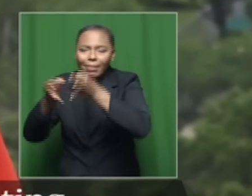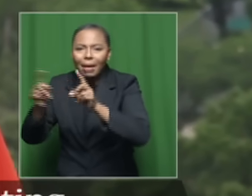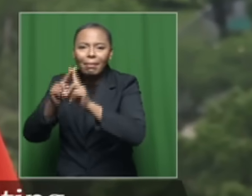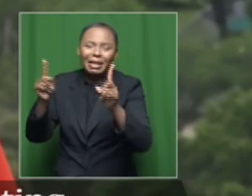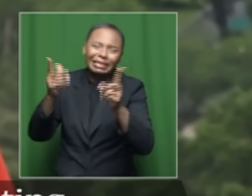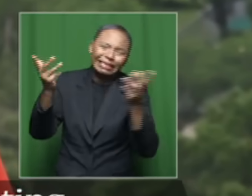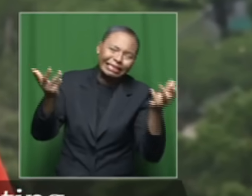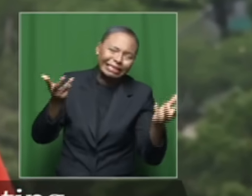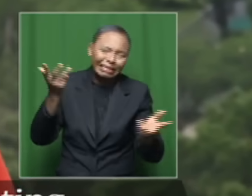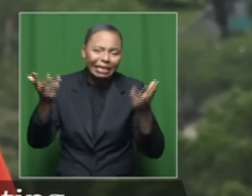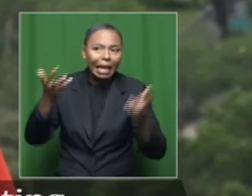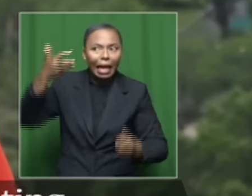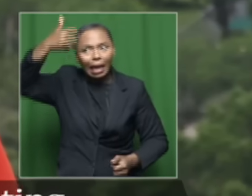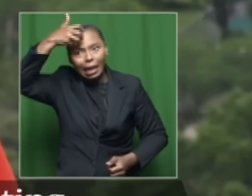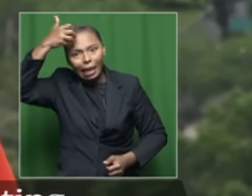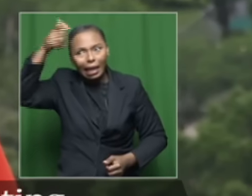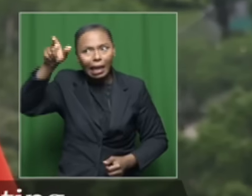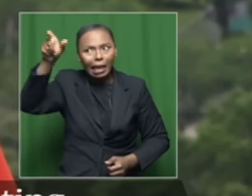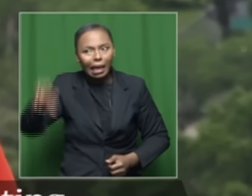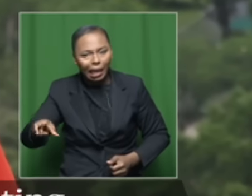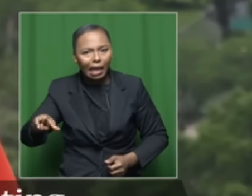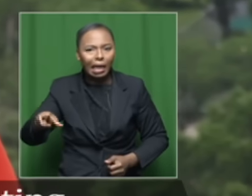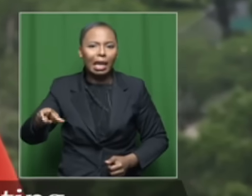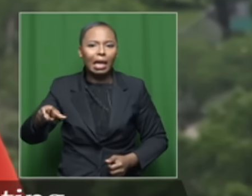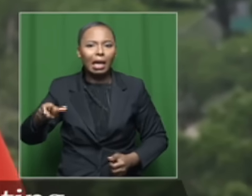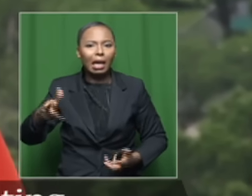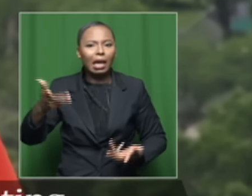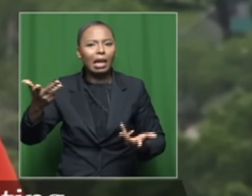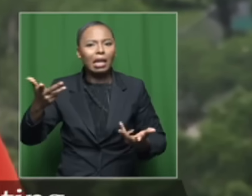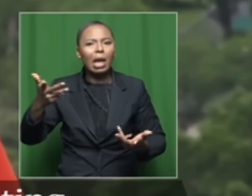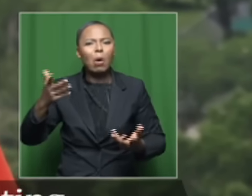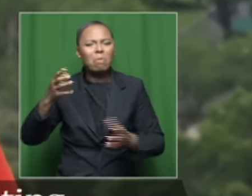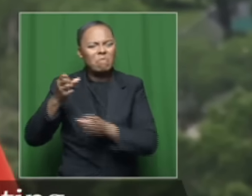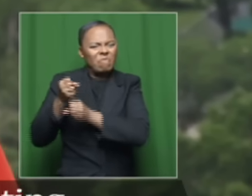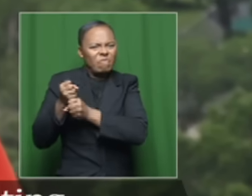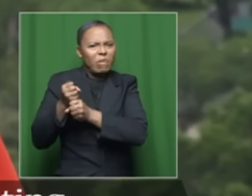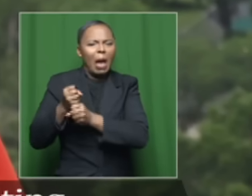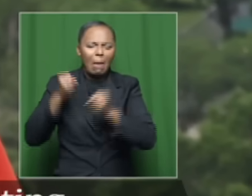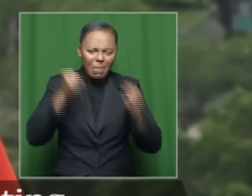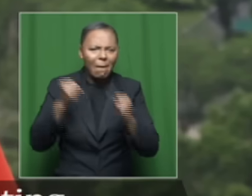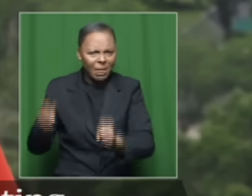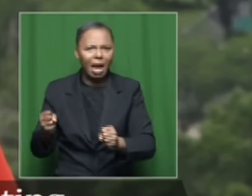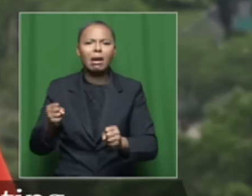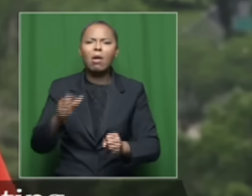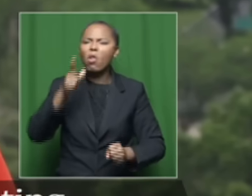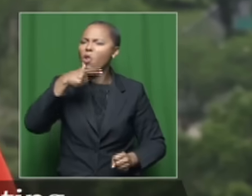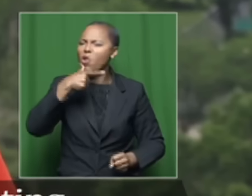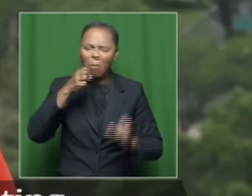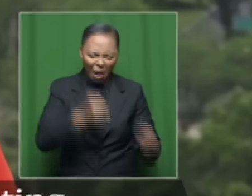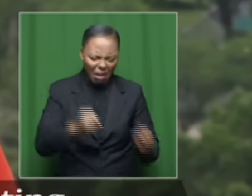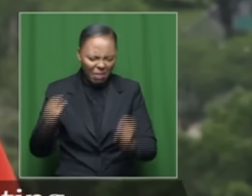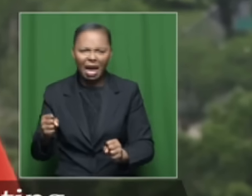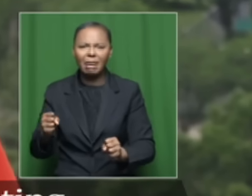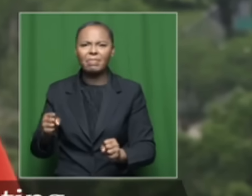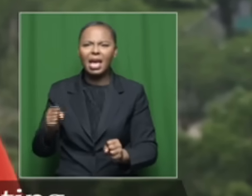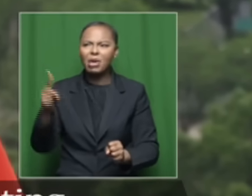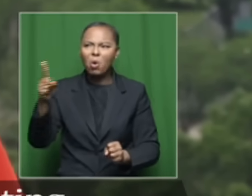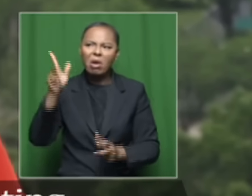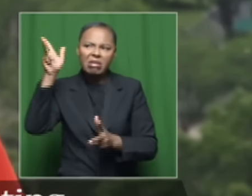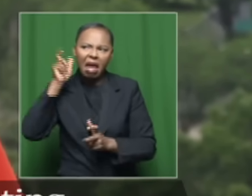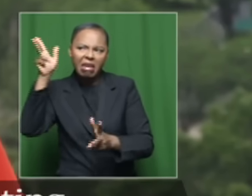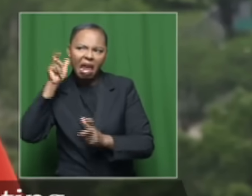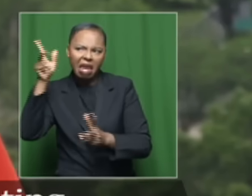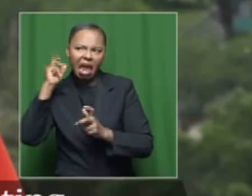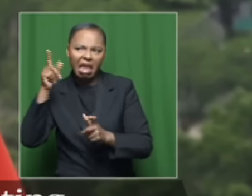seemed really to want to keep repeating these conspiracy theories that he has read